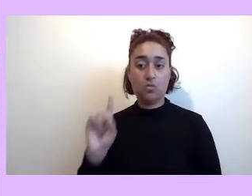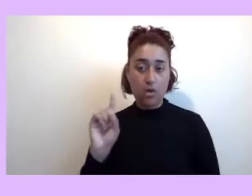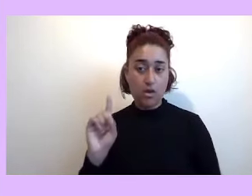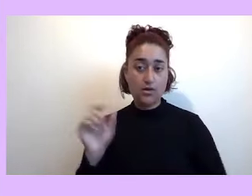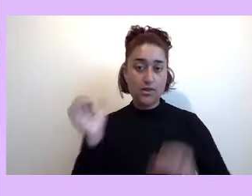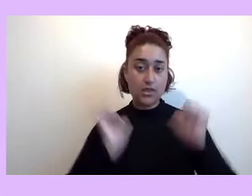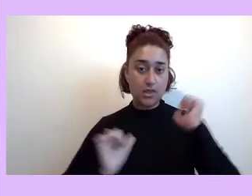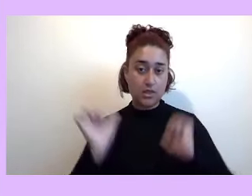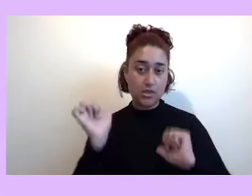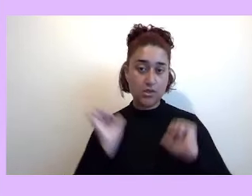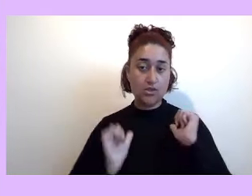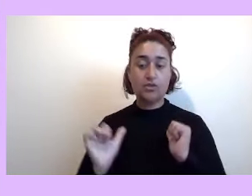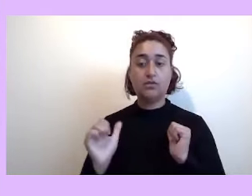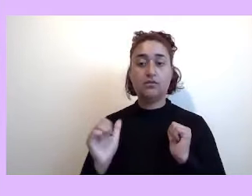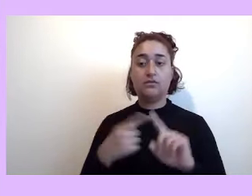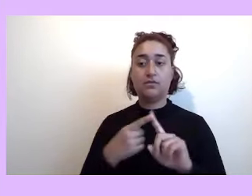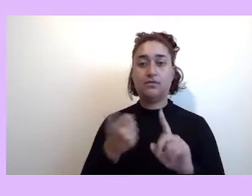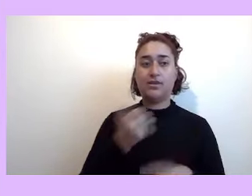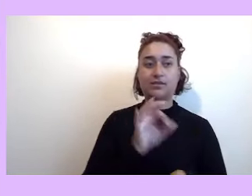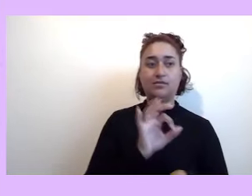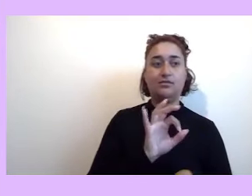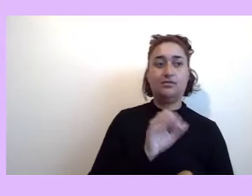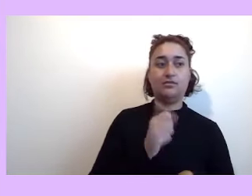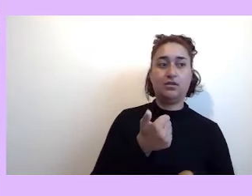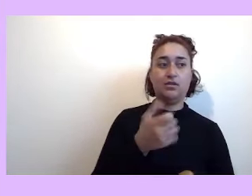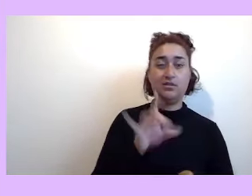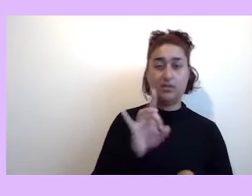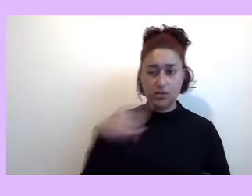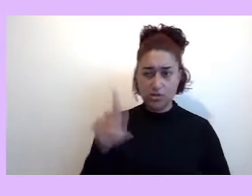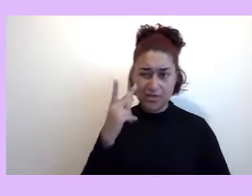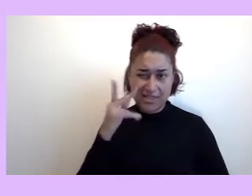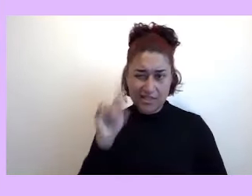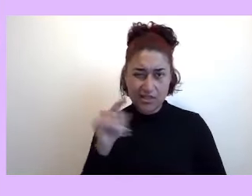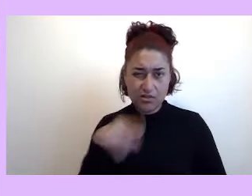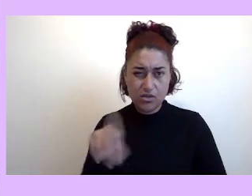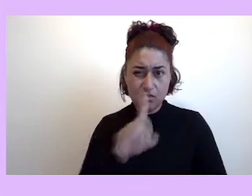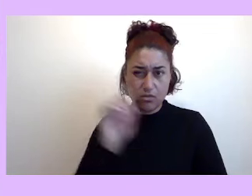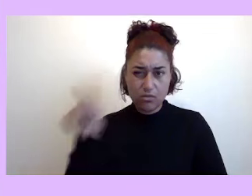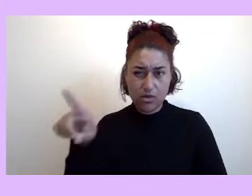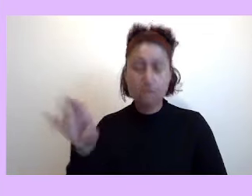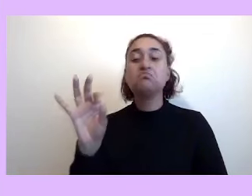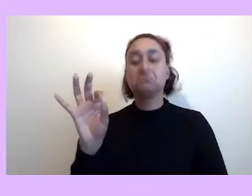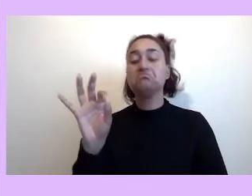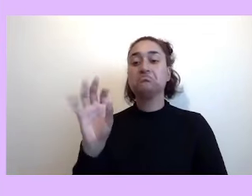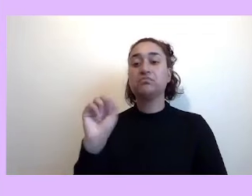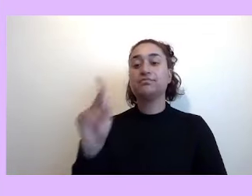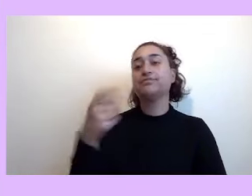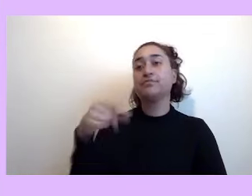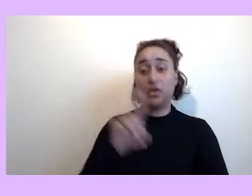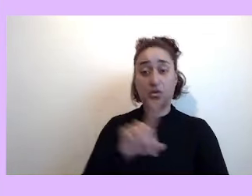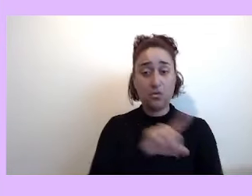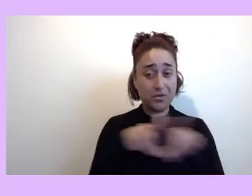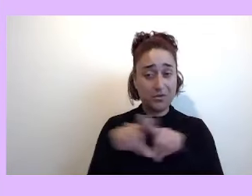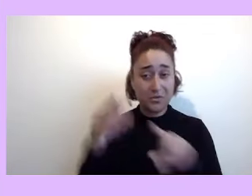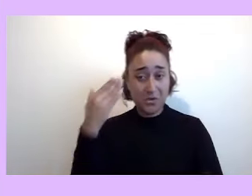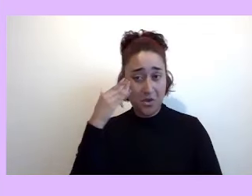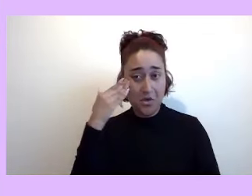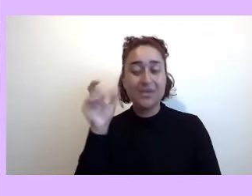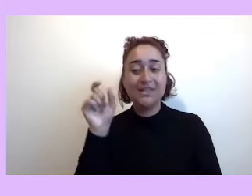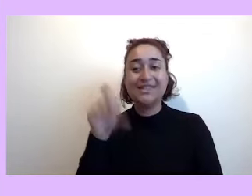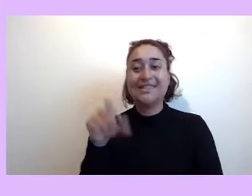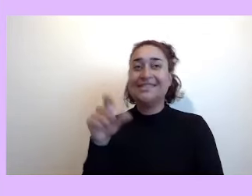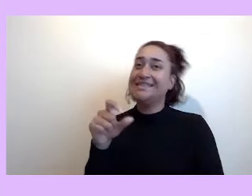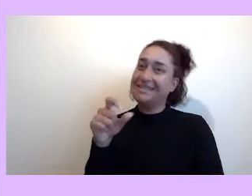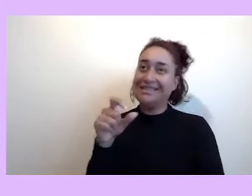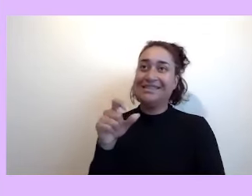from 1918. Did you all see it? You all went by? Okay, the Strand. So you also know it's like, it needs some